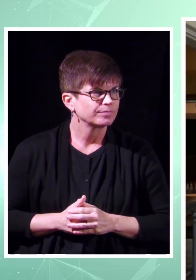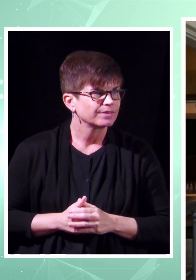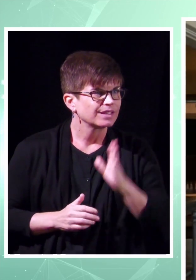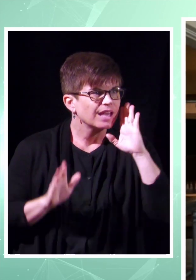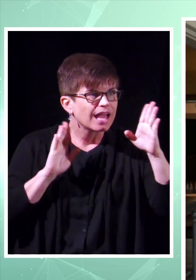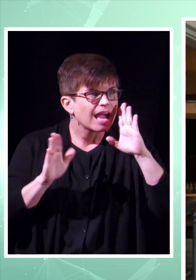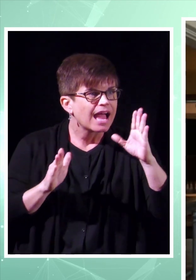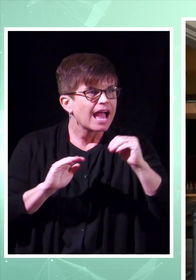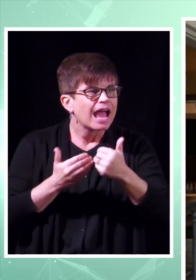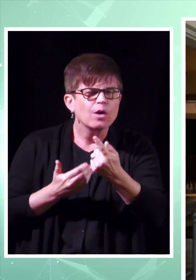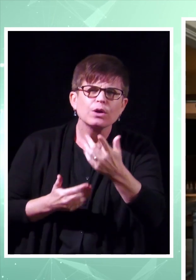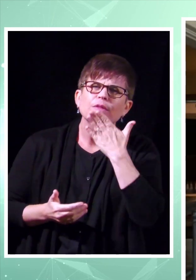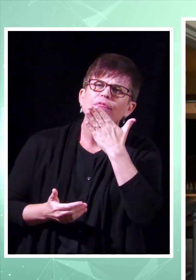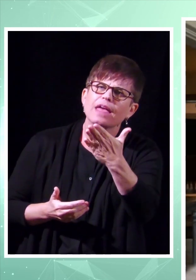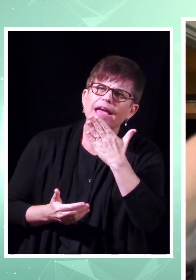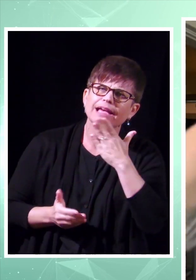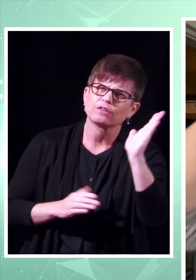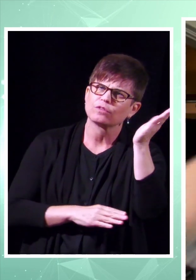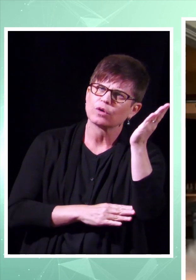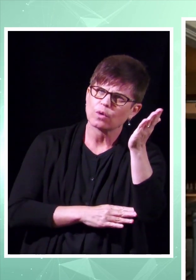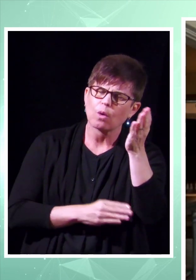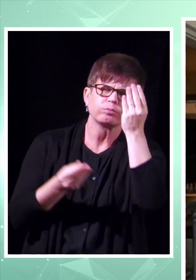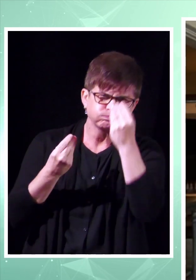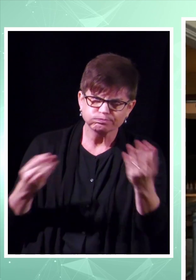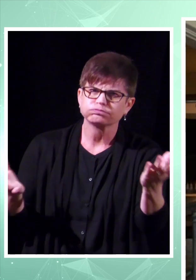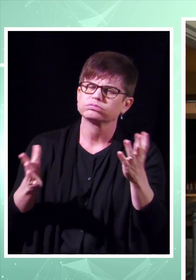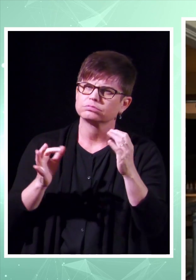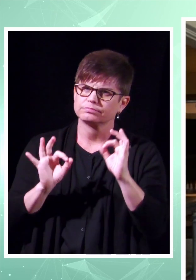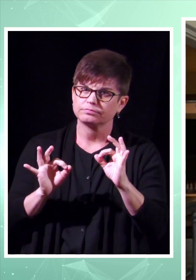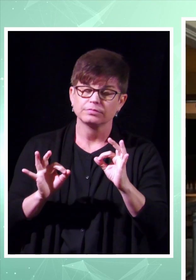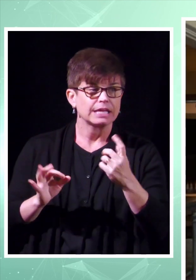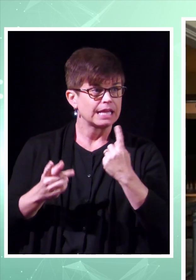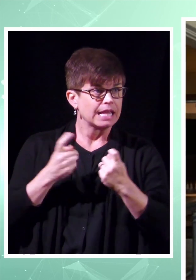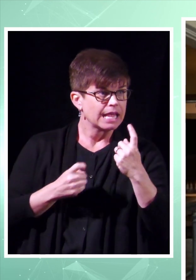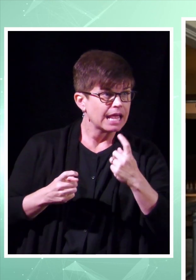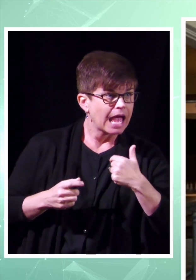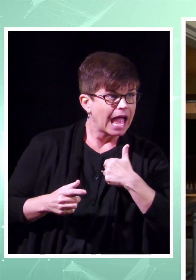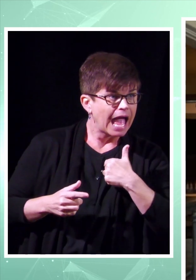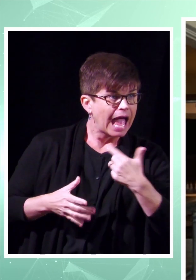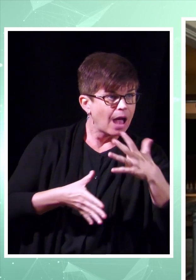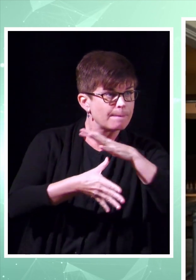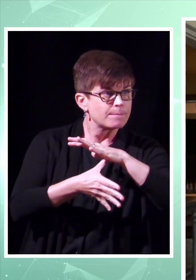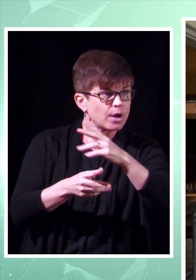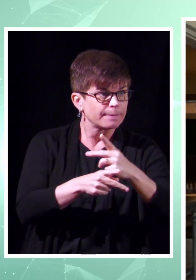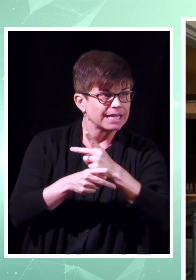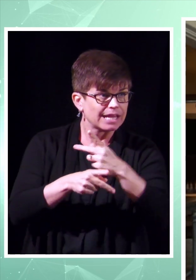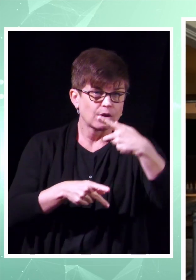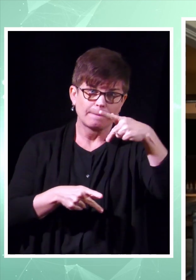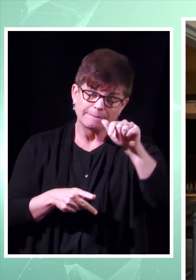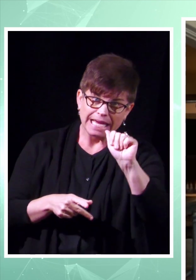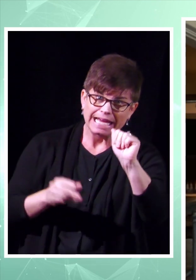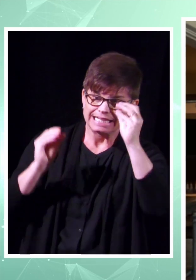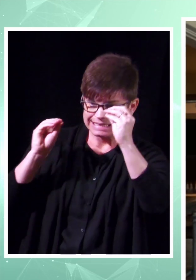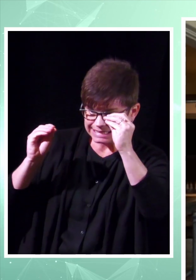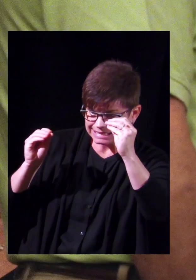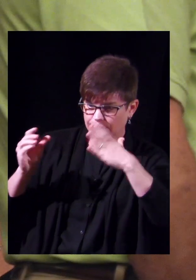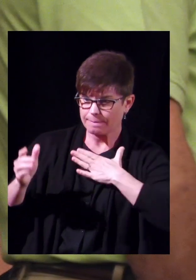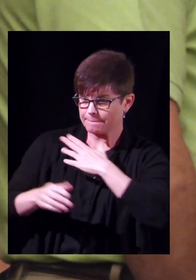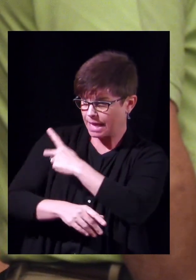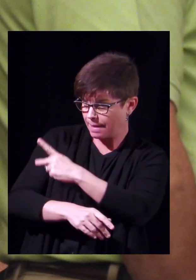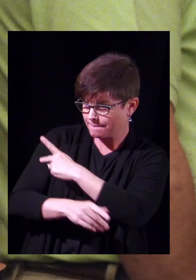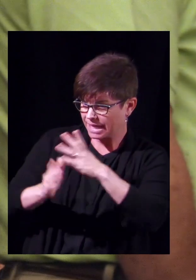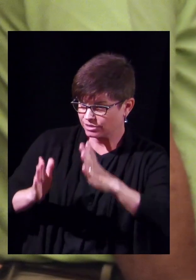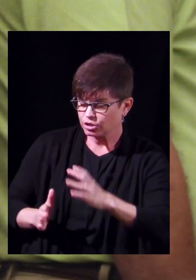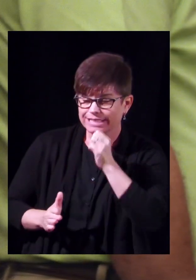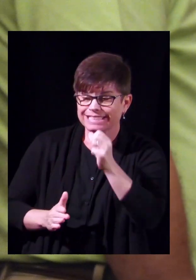how are you? Thank you for your talk. It was very informative. I have a question. I'm a primary care PA, and obviously I counsel my patients not to